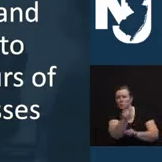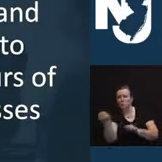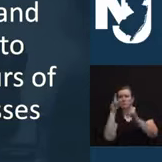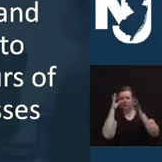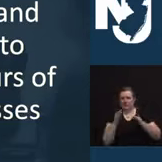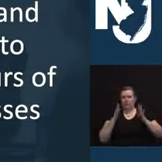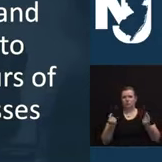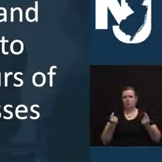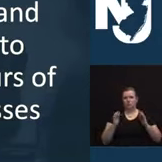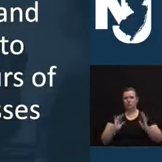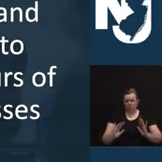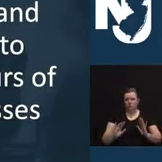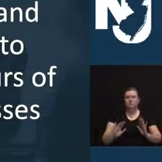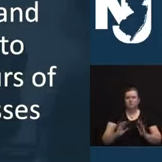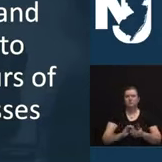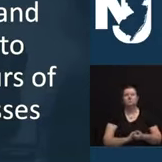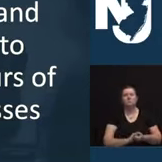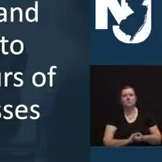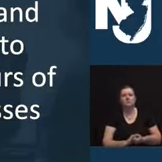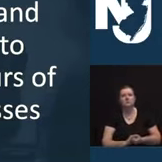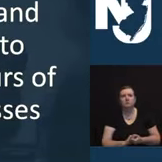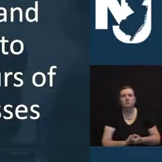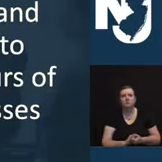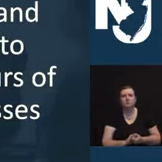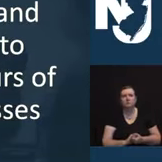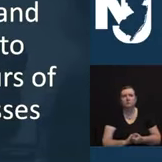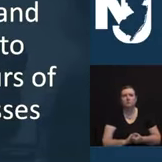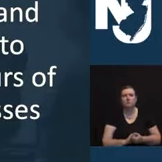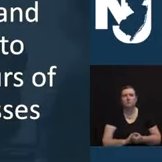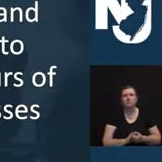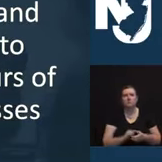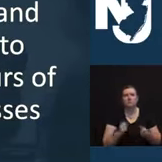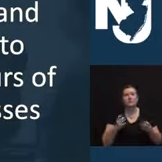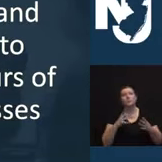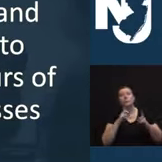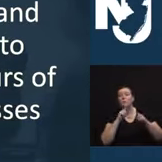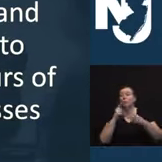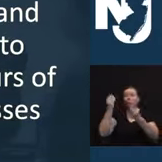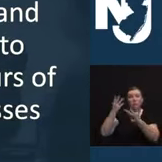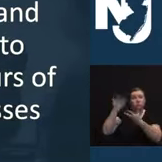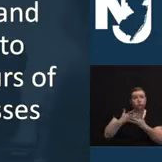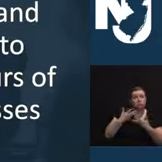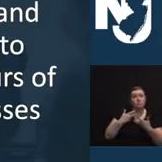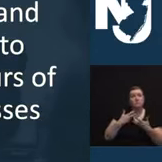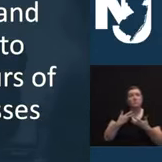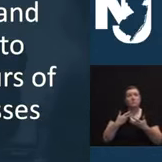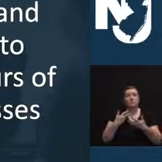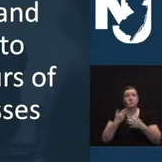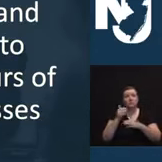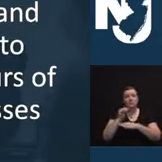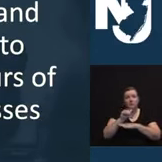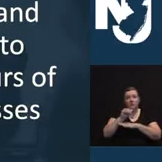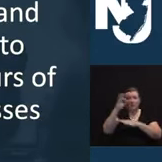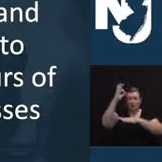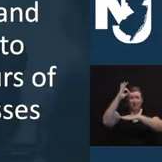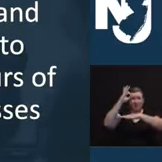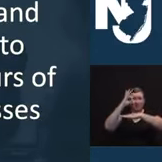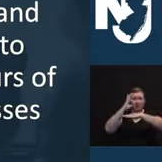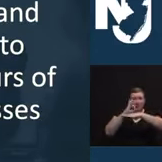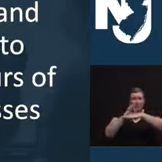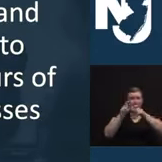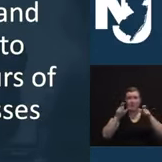have received numerous reports that as the night progresses, people begin to congregate, let their guard down, and take